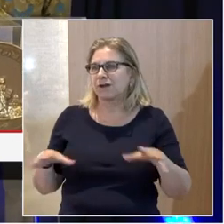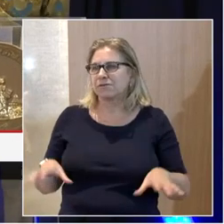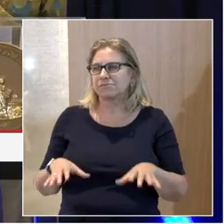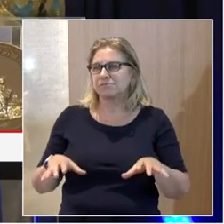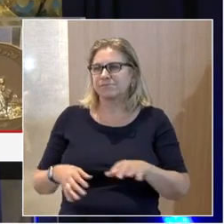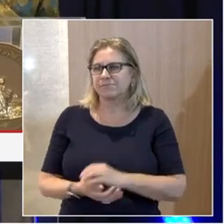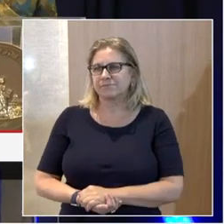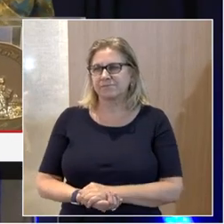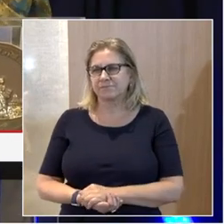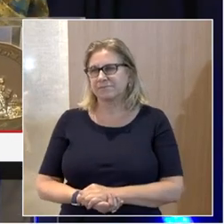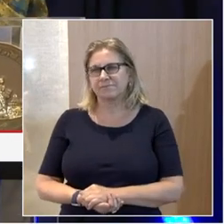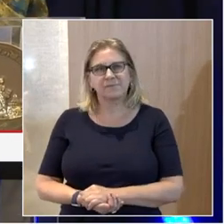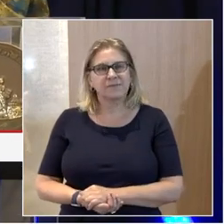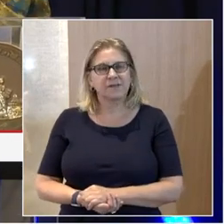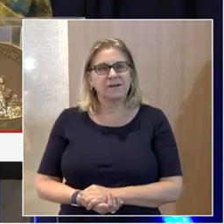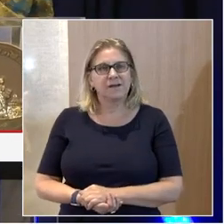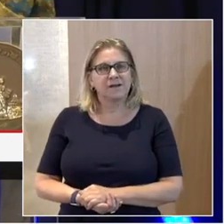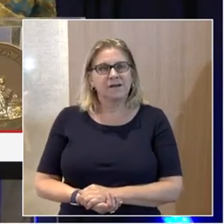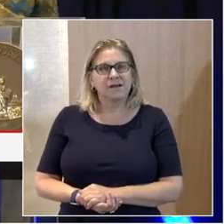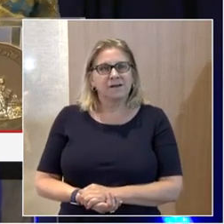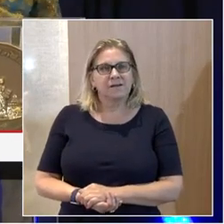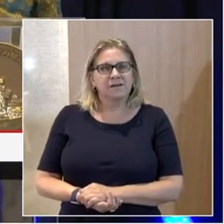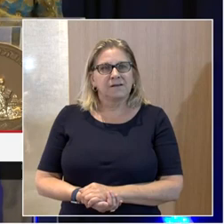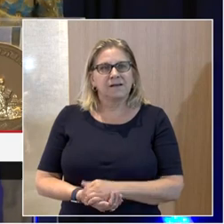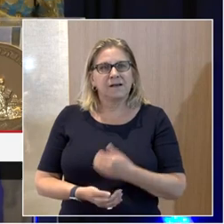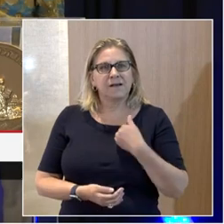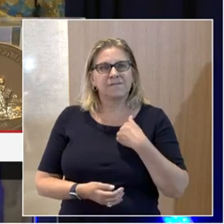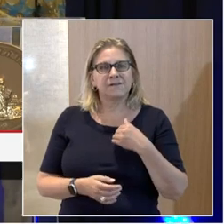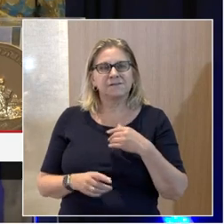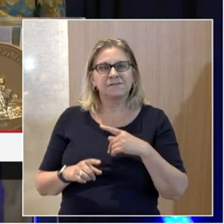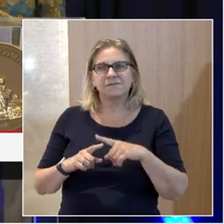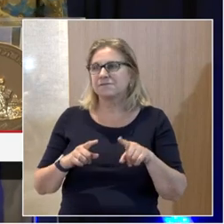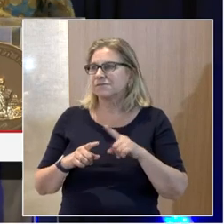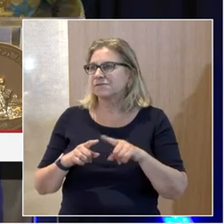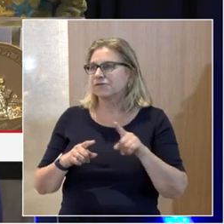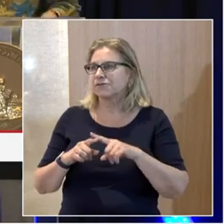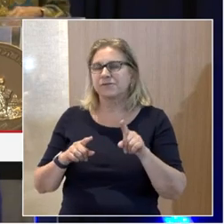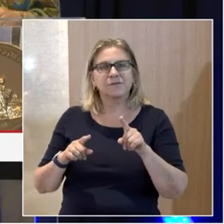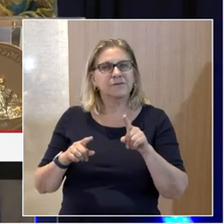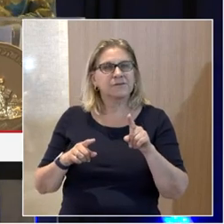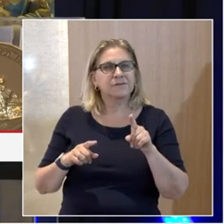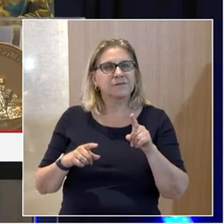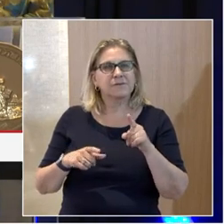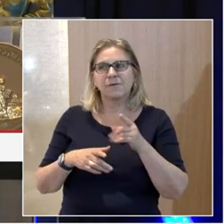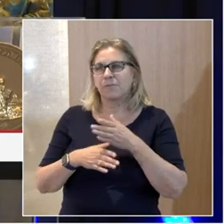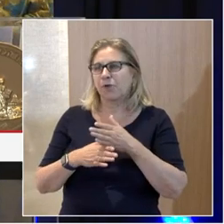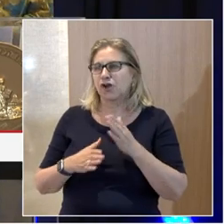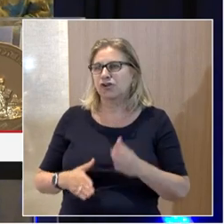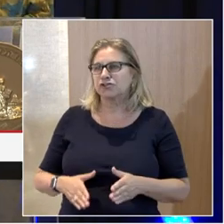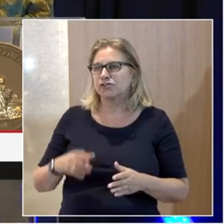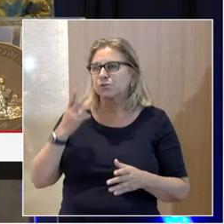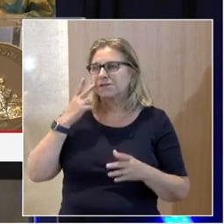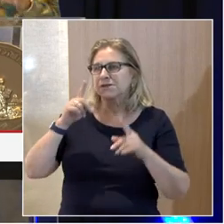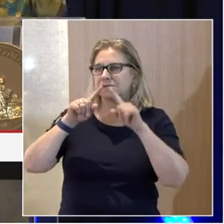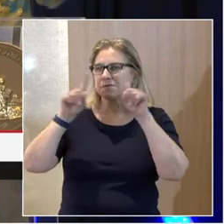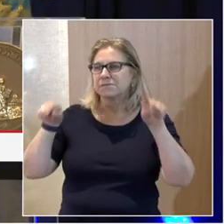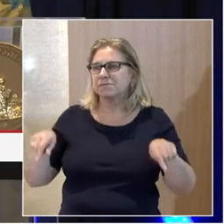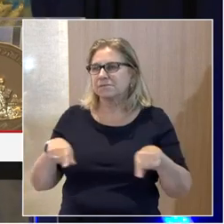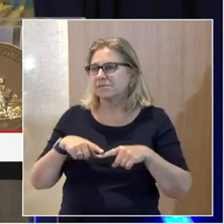And we've got some monitors all over the room, so we want you to keep up and follow with this. Making sure that we have